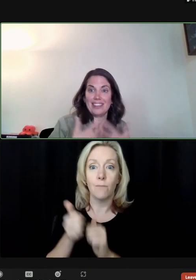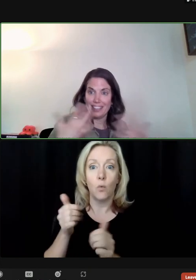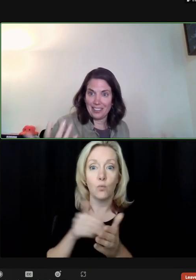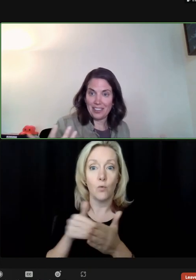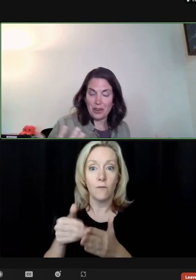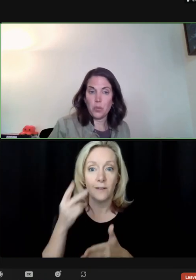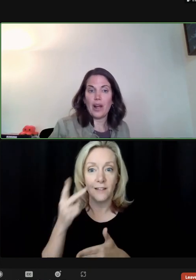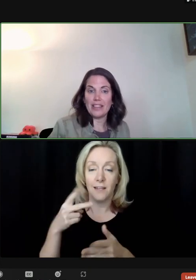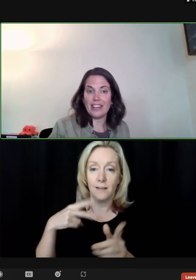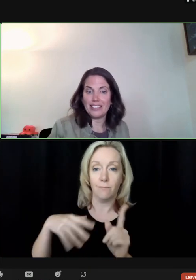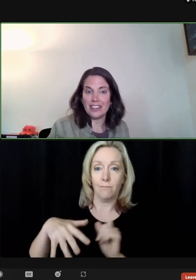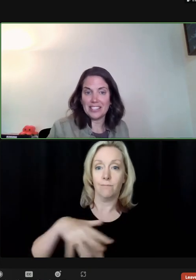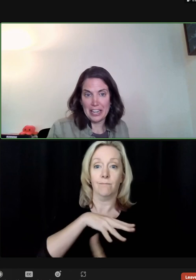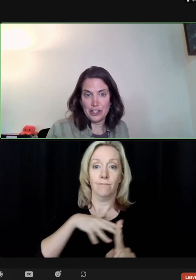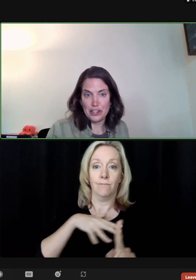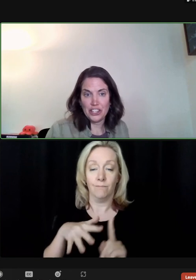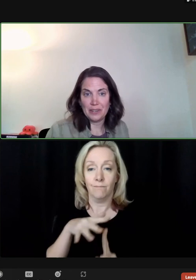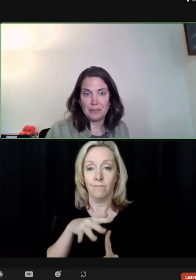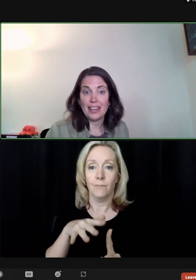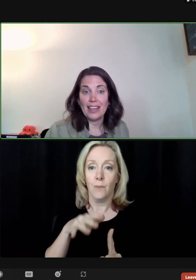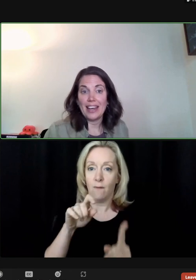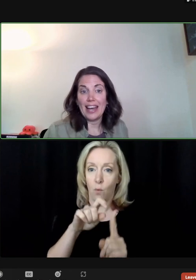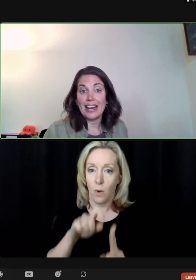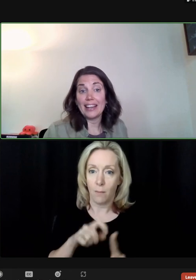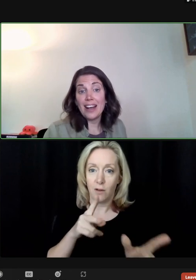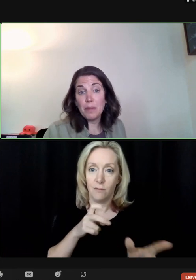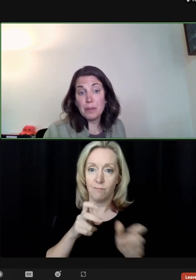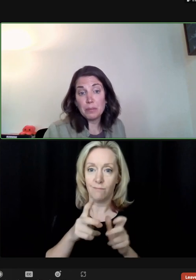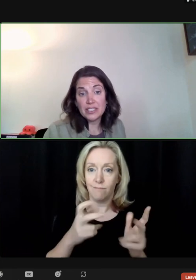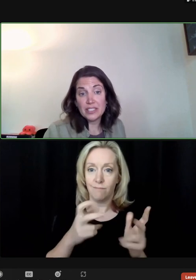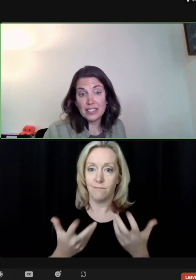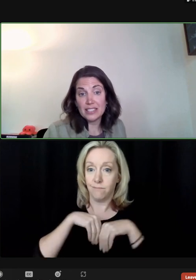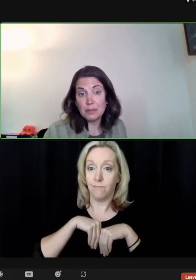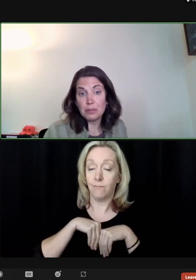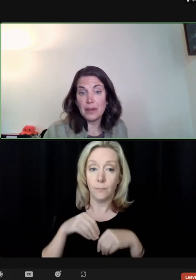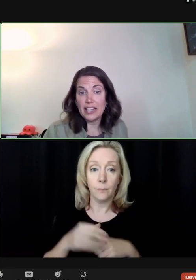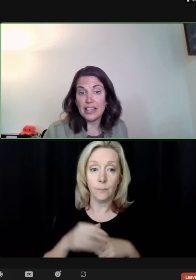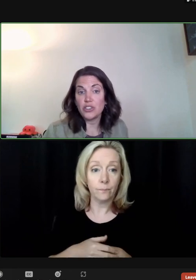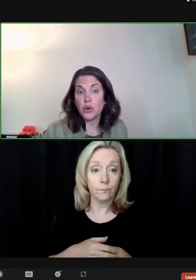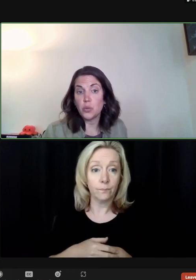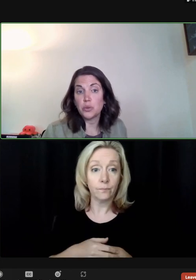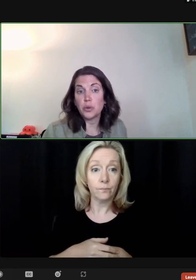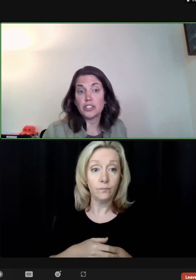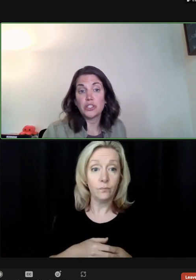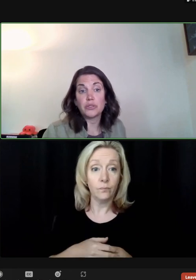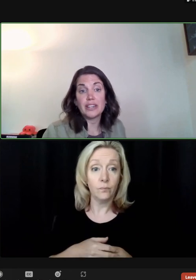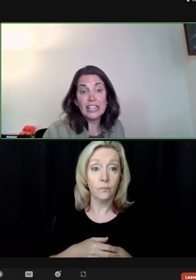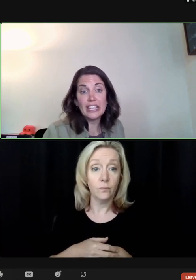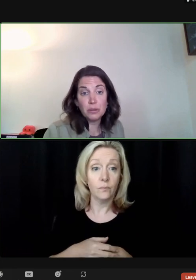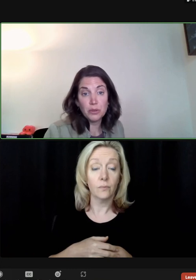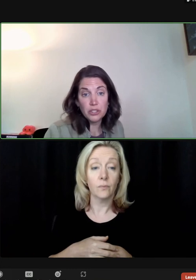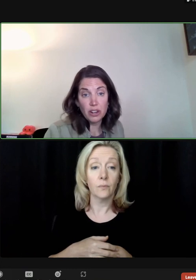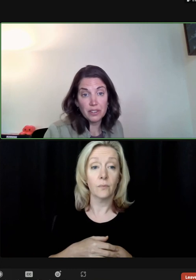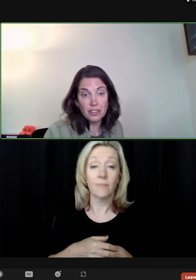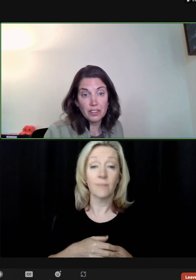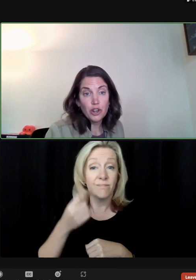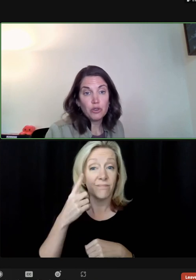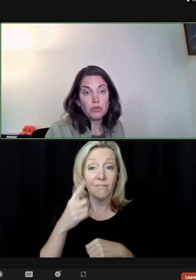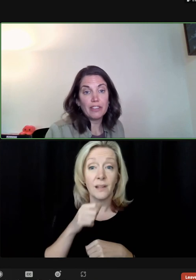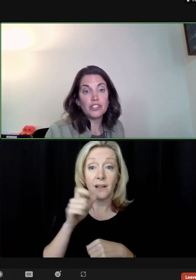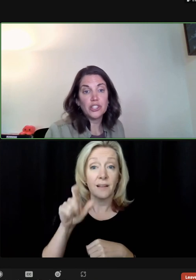them at that youngest age. And it cannot be predicted simply based on which words children hear